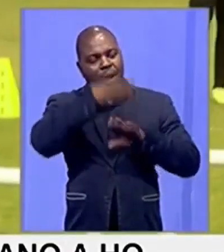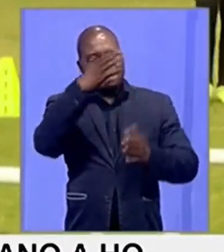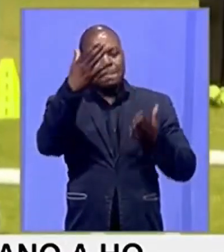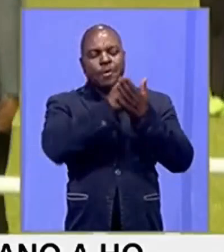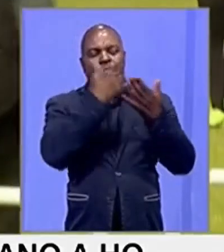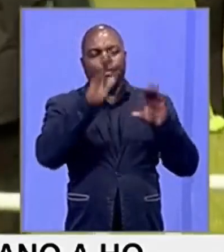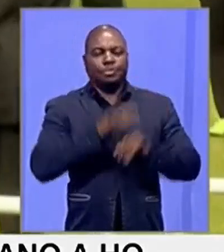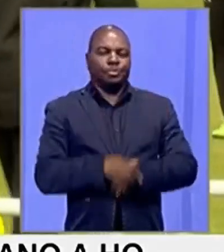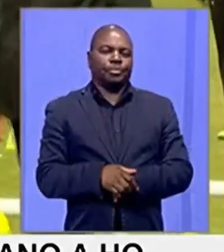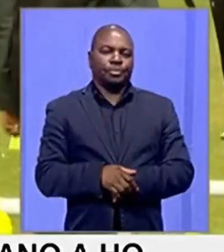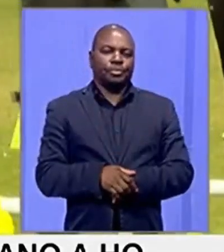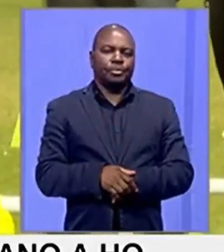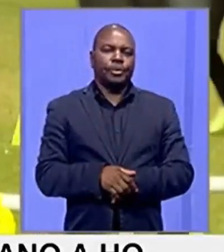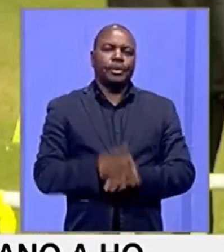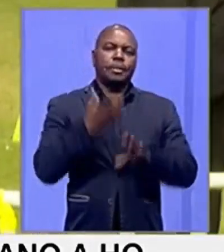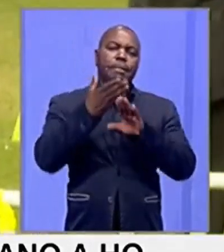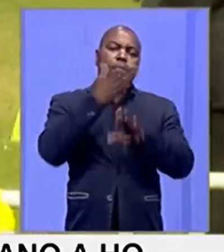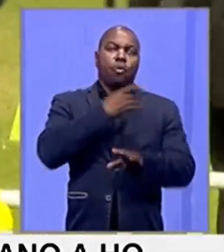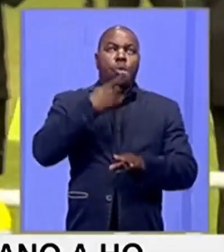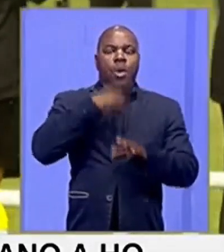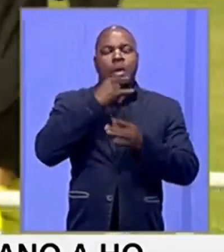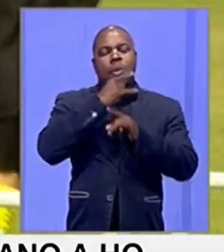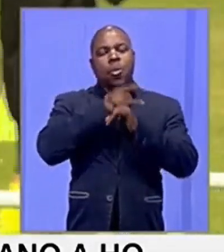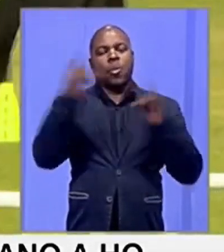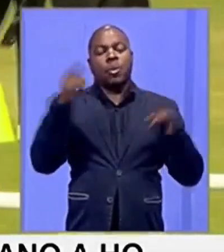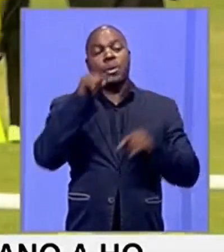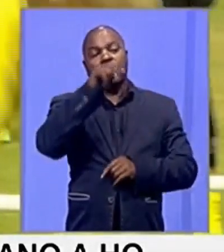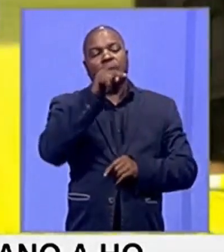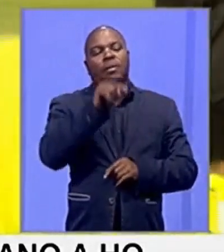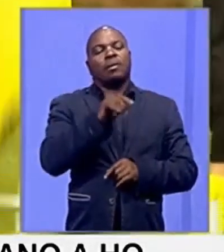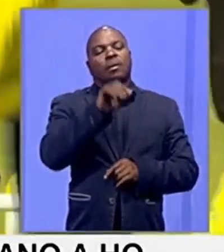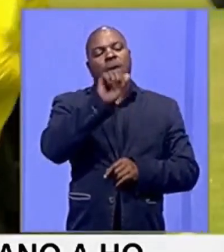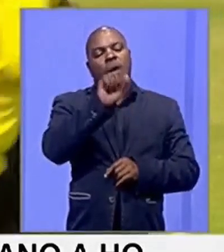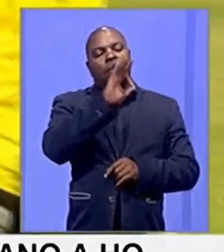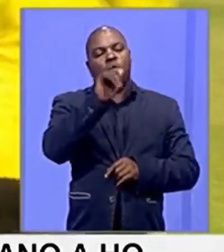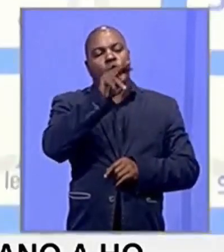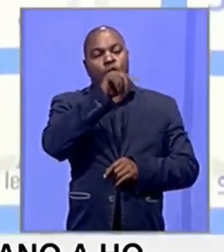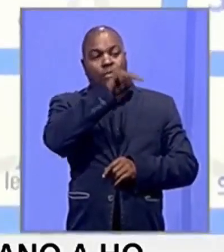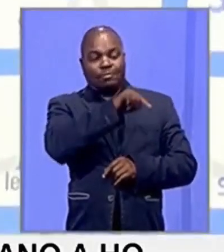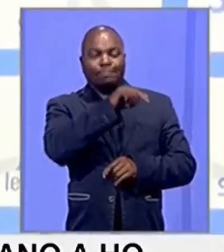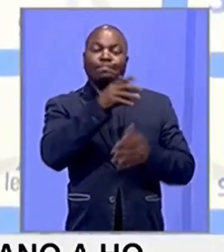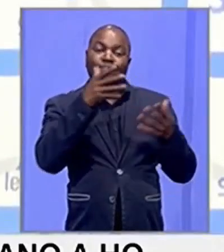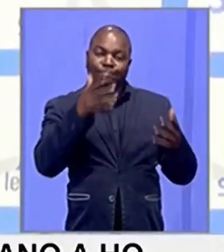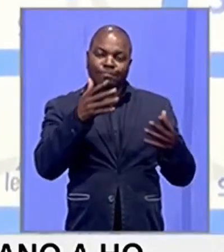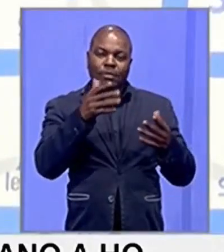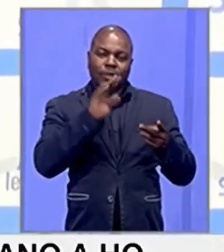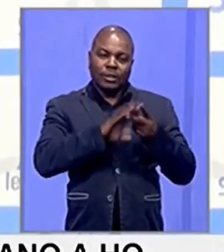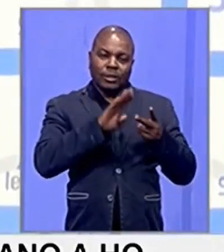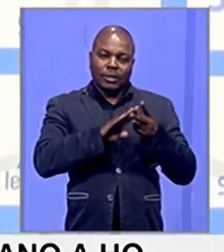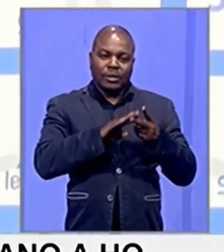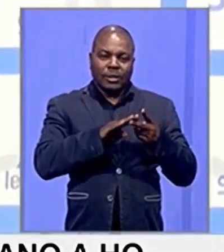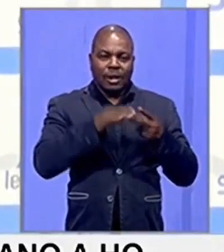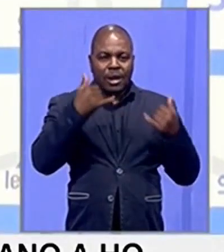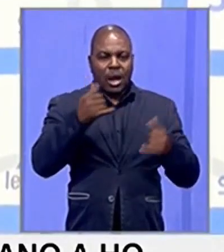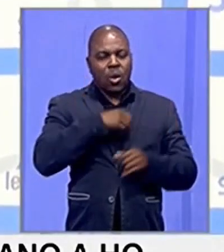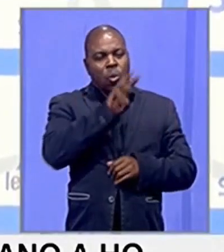think even before being WAFCON champions, there were already expectations, and that's not going to change. Obviously now with the title of being